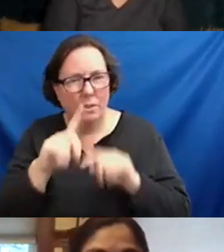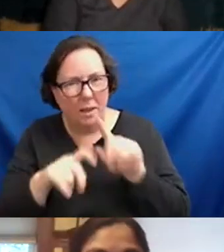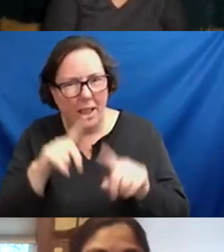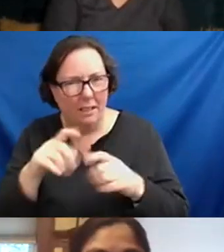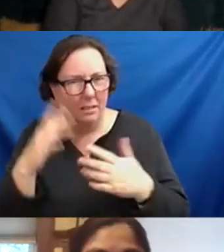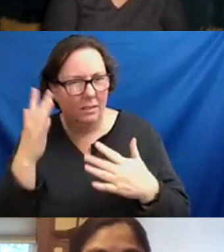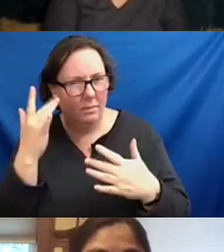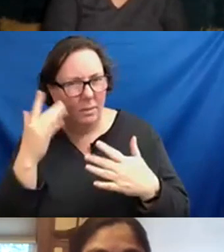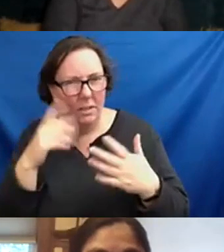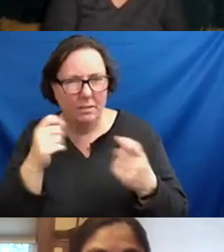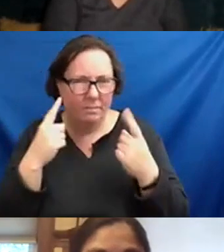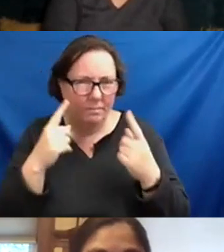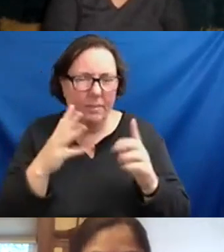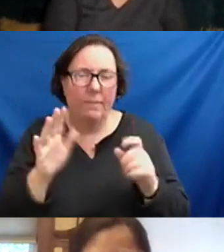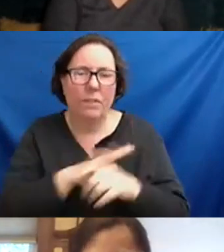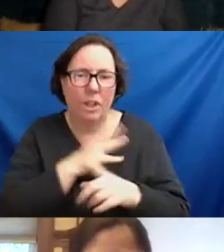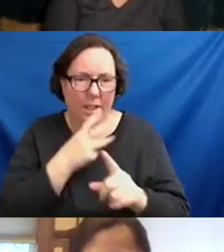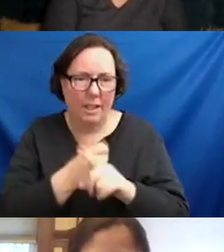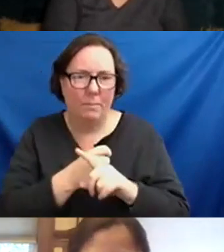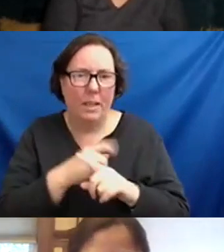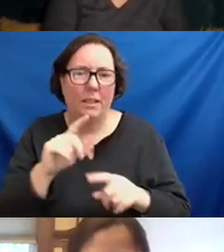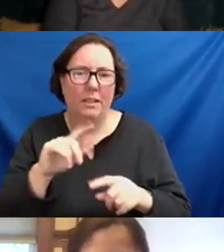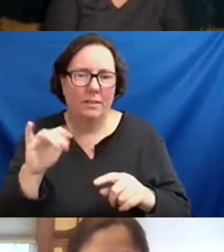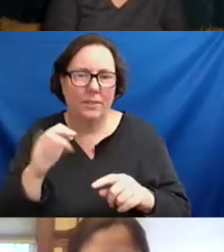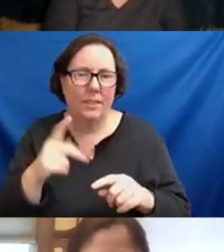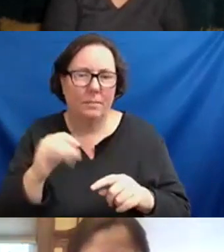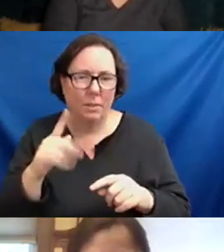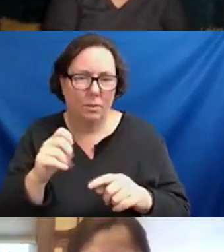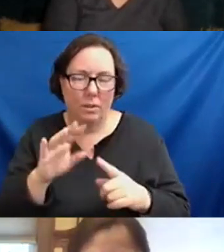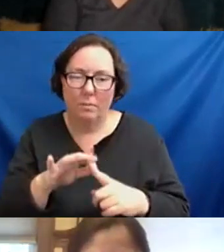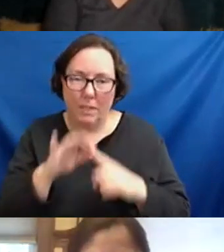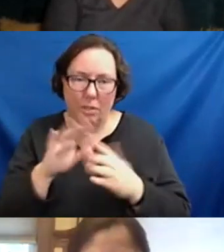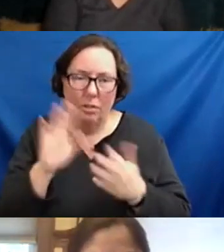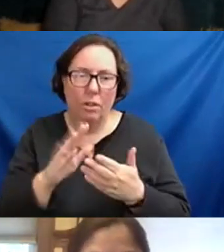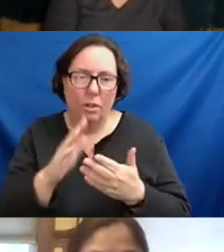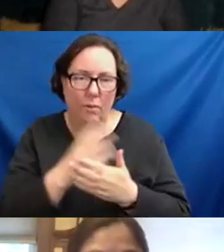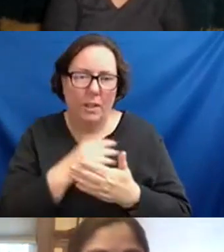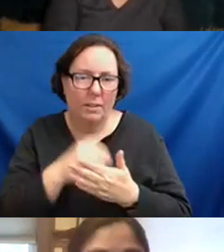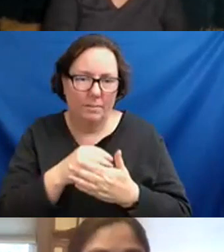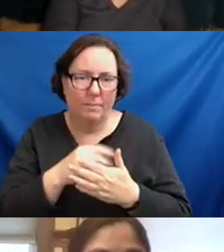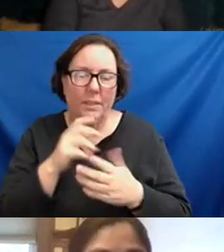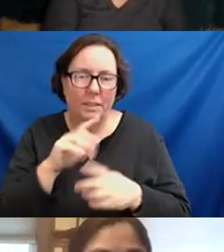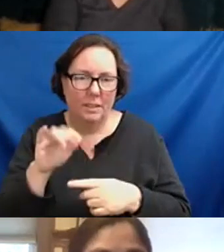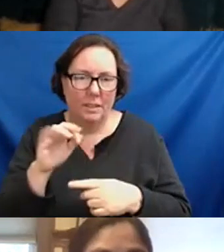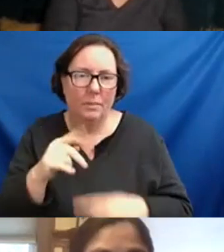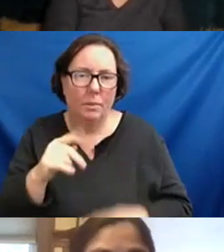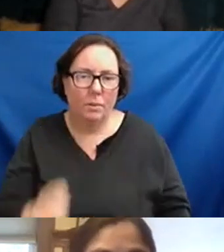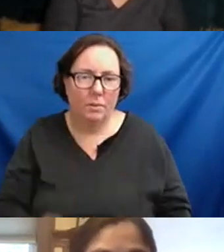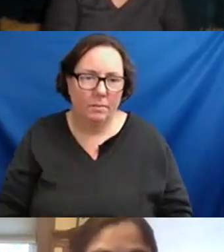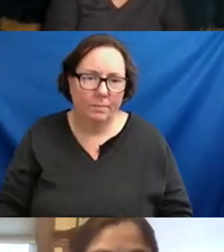and understand the full impact to zip codes, particularly to low income zip codes. Thank you very